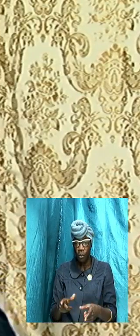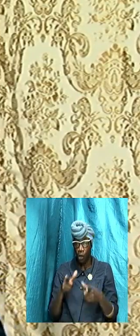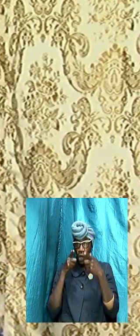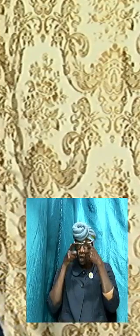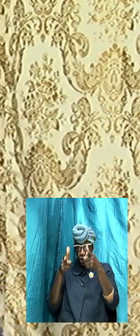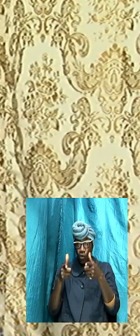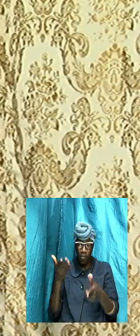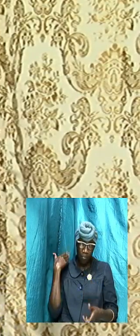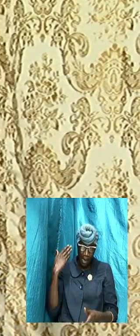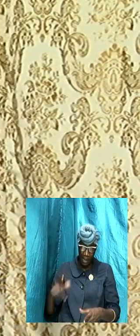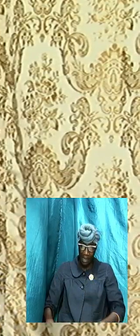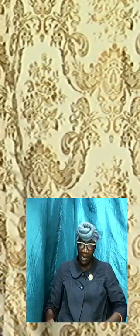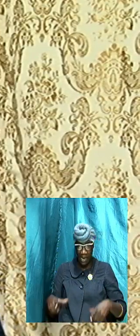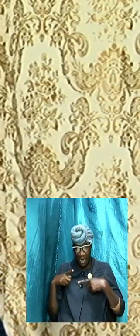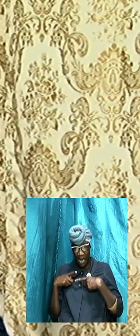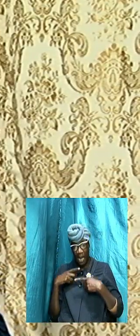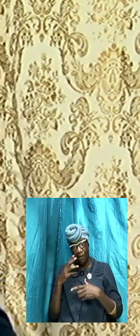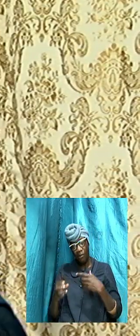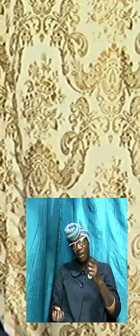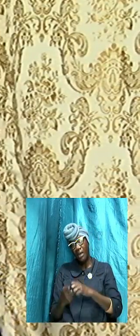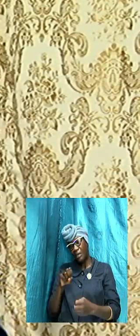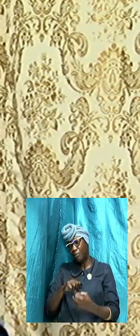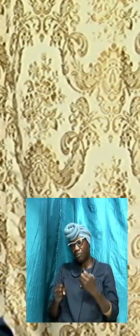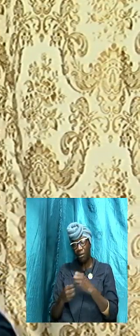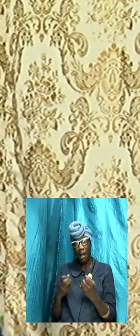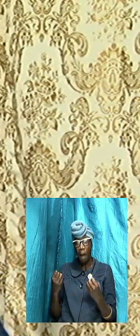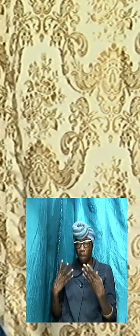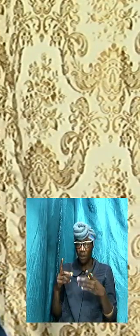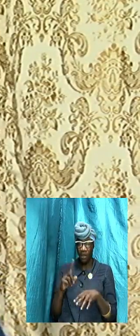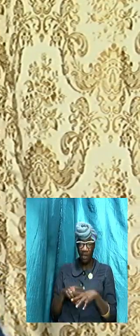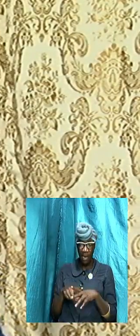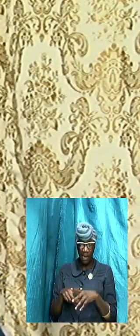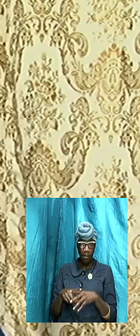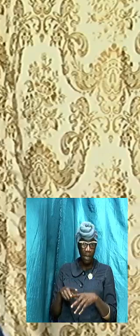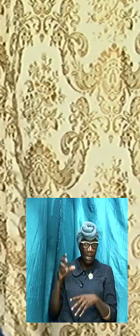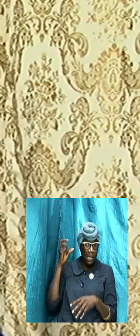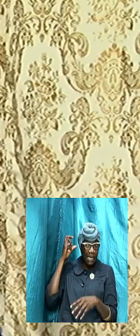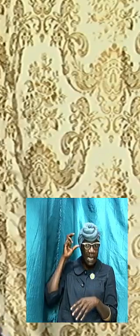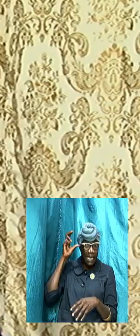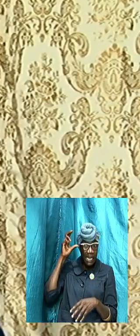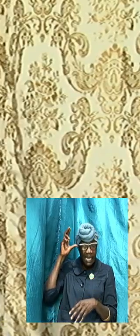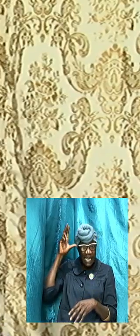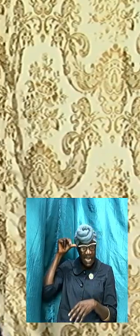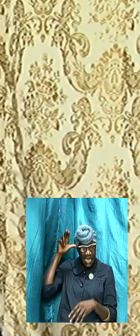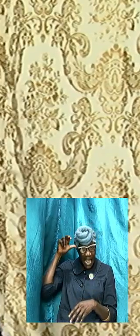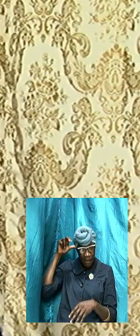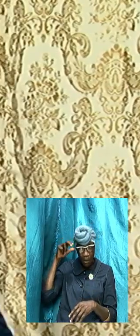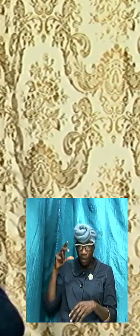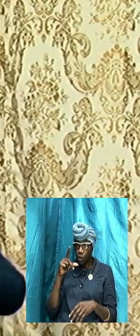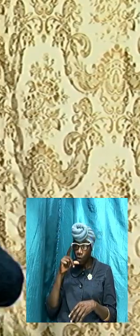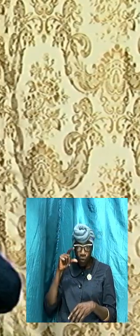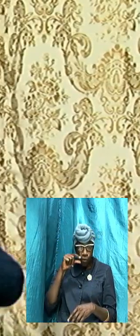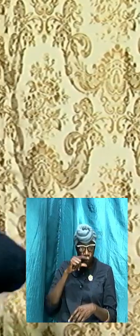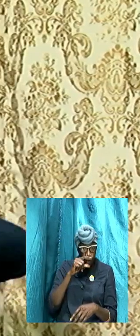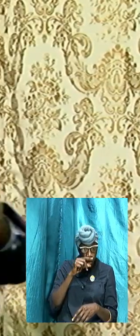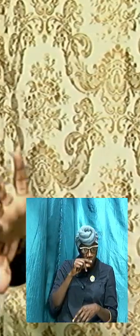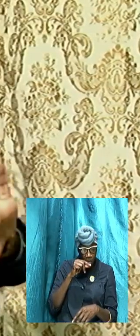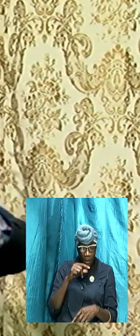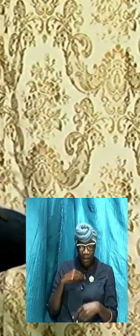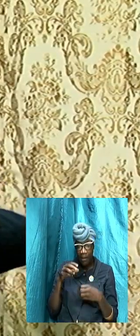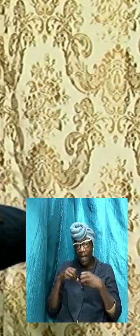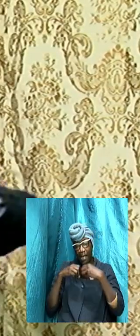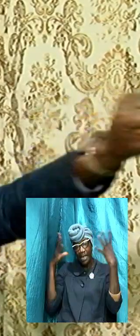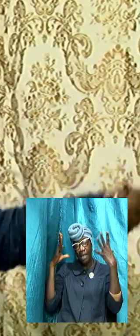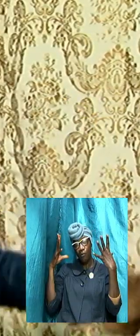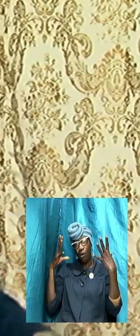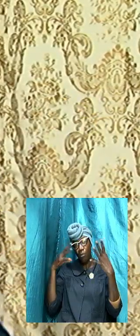the struggles and the many times that the devil was whispering and saying, give up. When we look back and we say, boy, we look at all the things that were happening, the